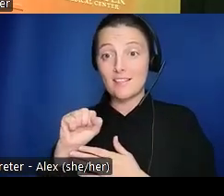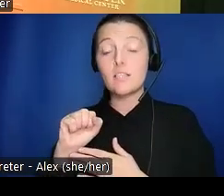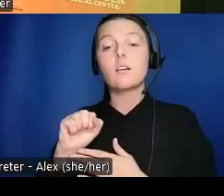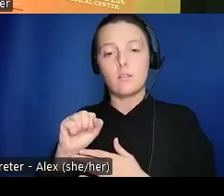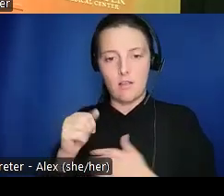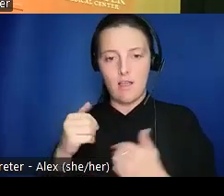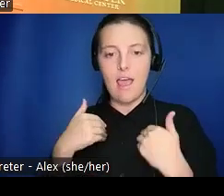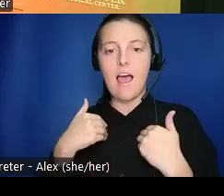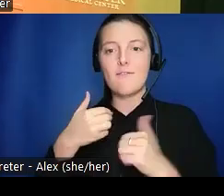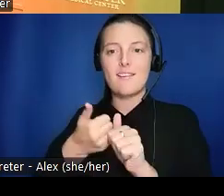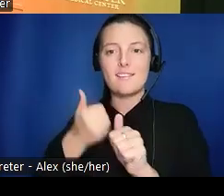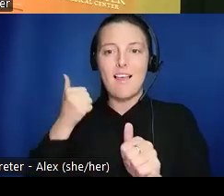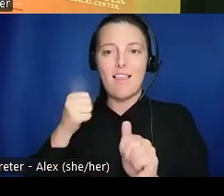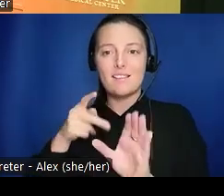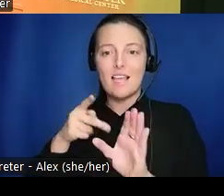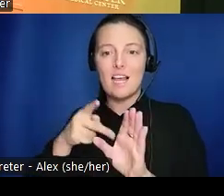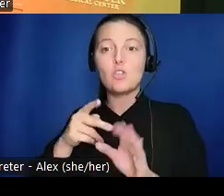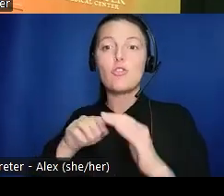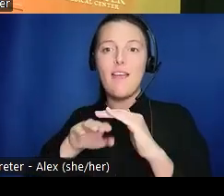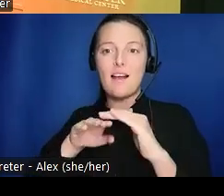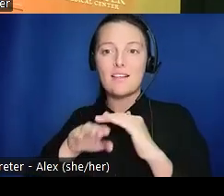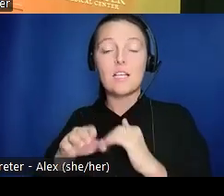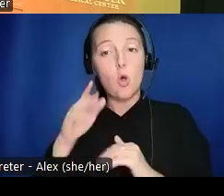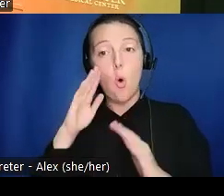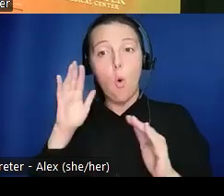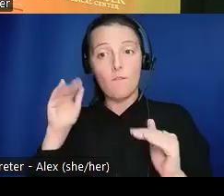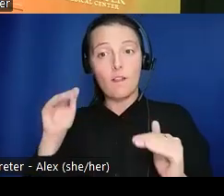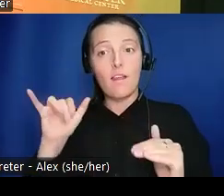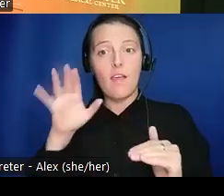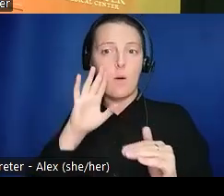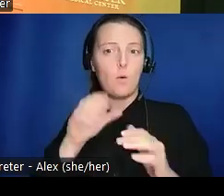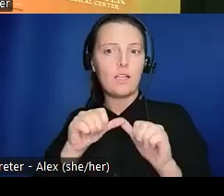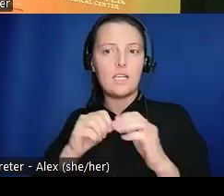hope that that will continue to expand. All of